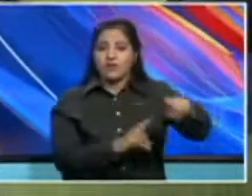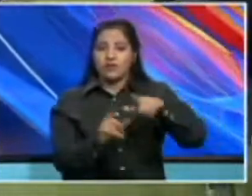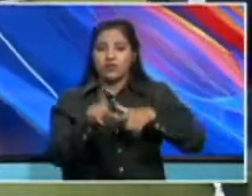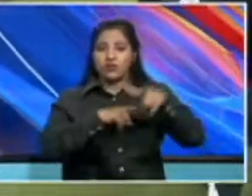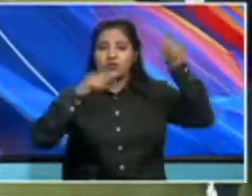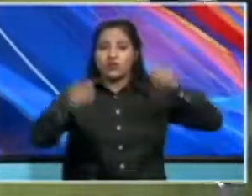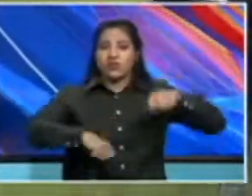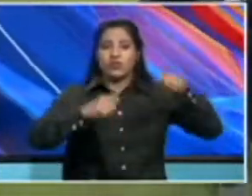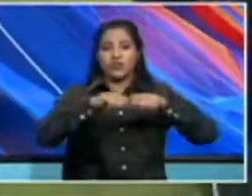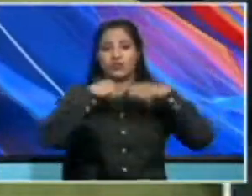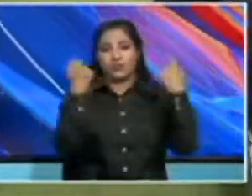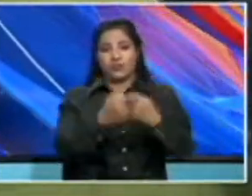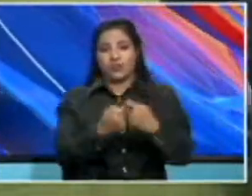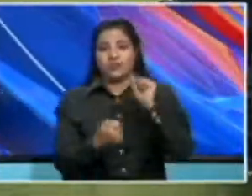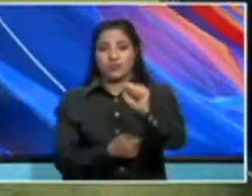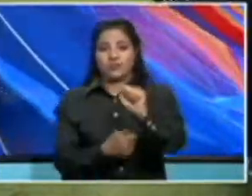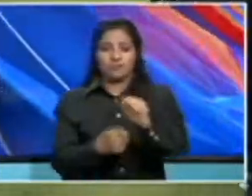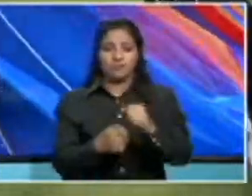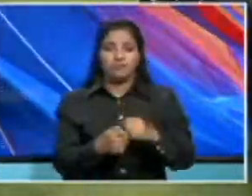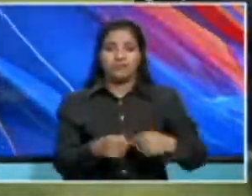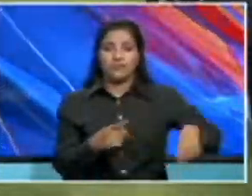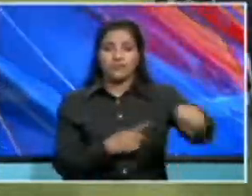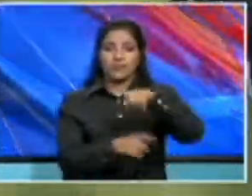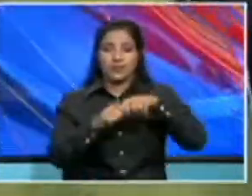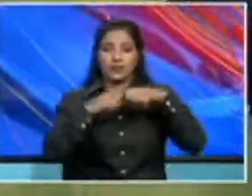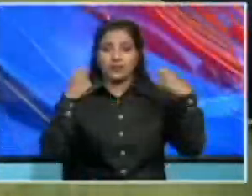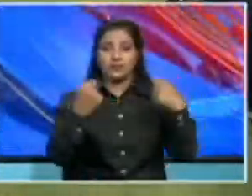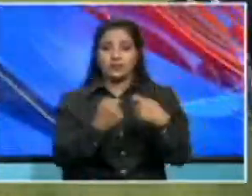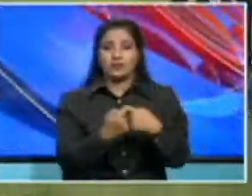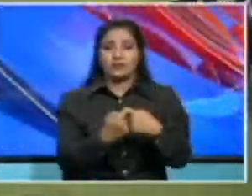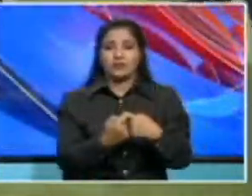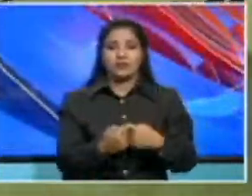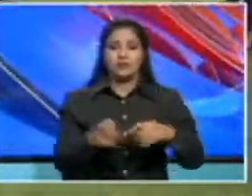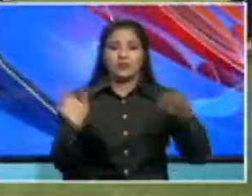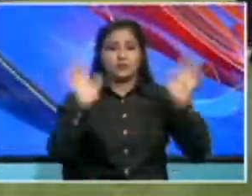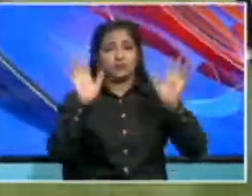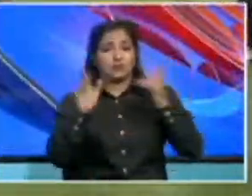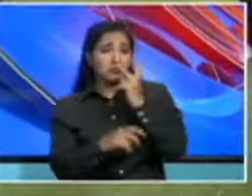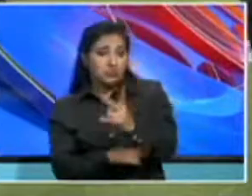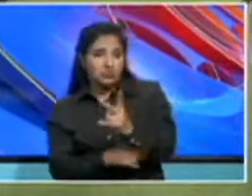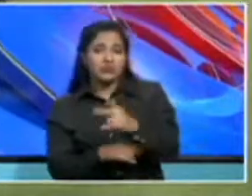team marching by, beaming smiles. But the palpable